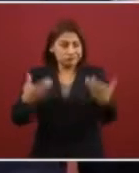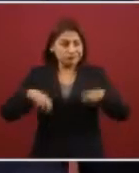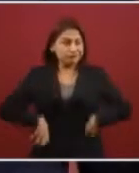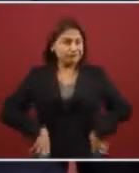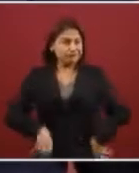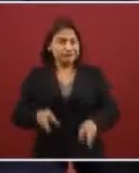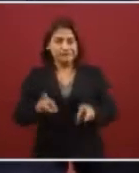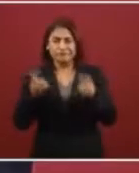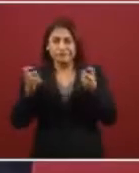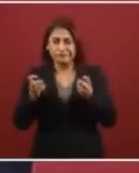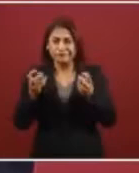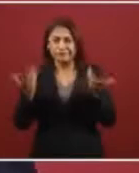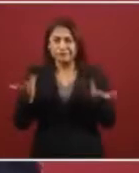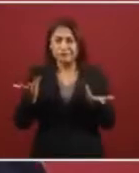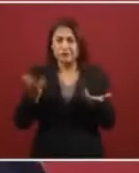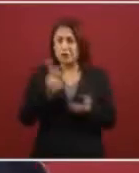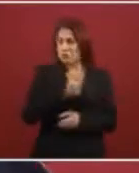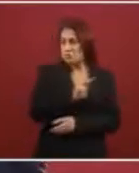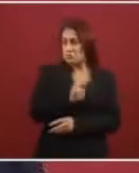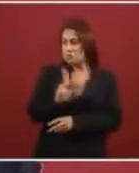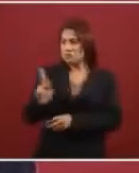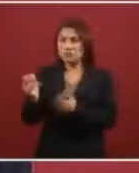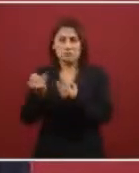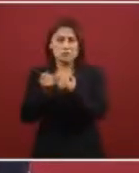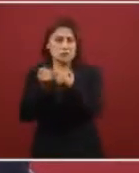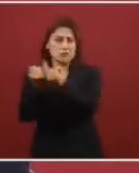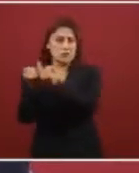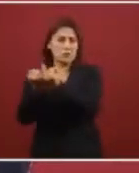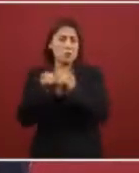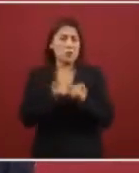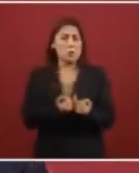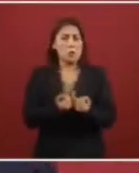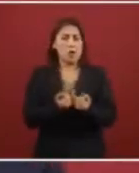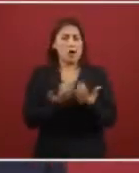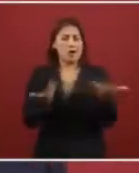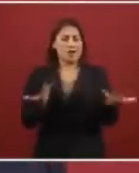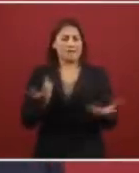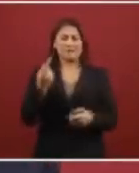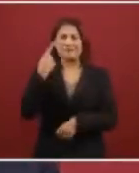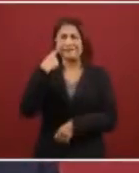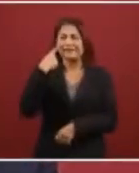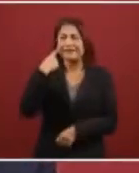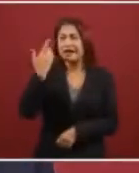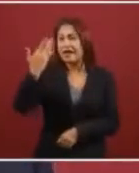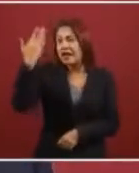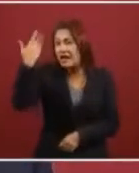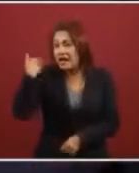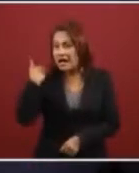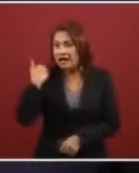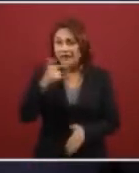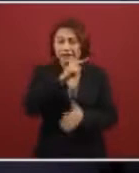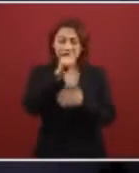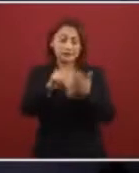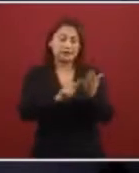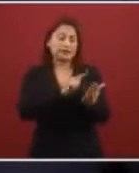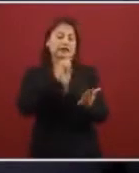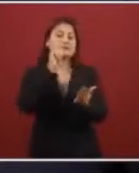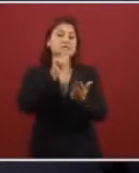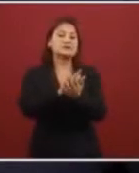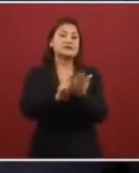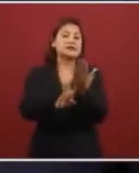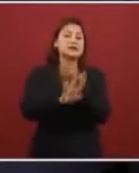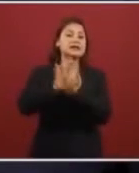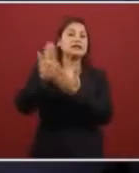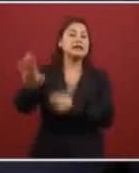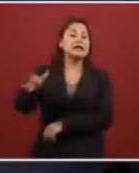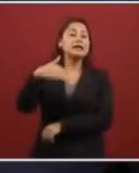además aprobar, and imagínense, imagine they approved leyes anticorrupción, laws against corruption. Lo que hicieron is